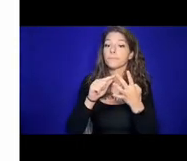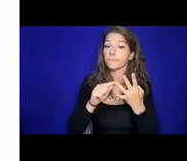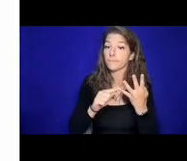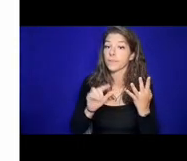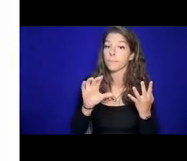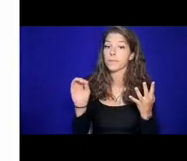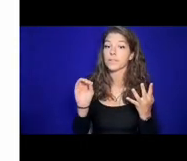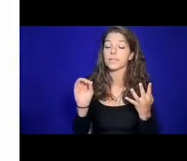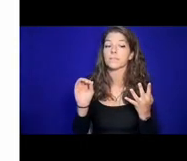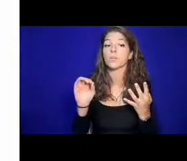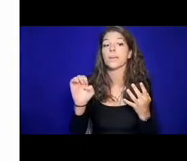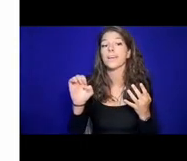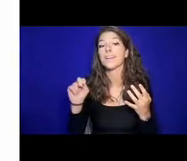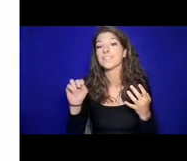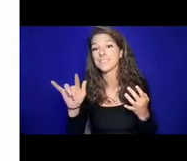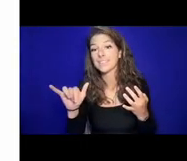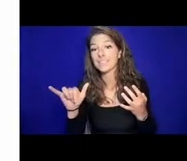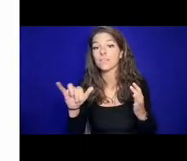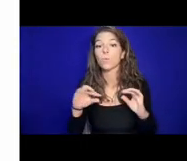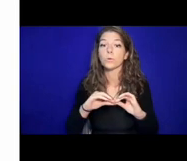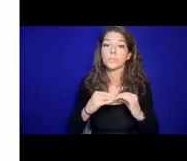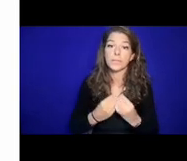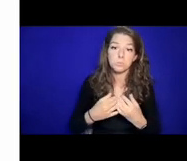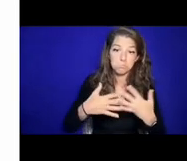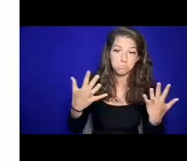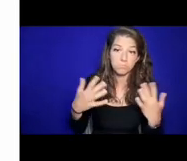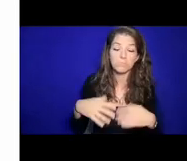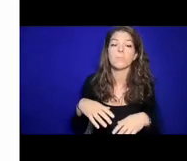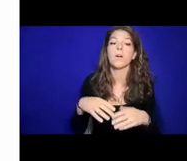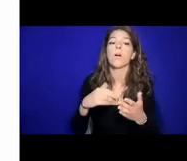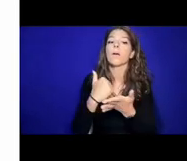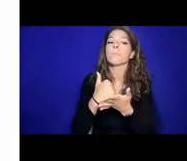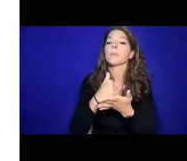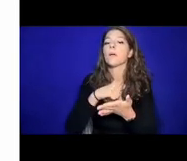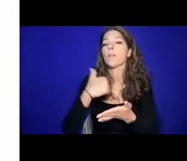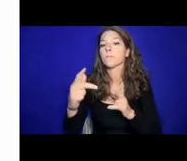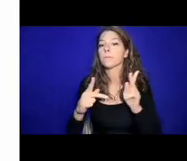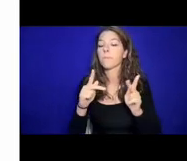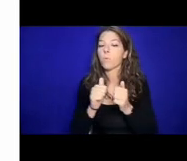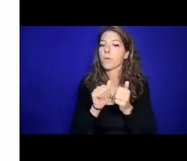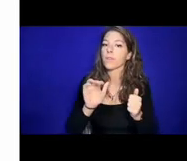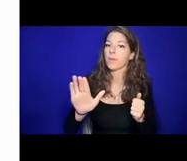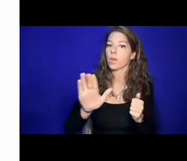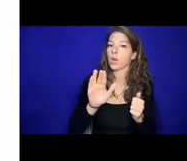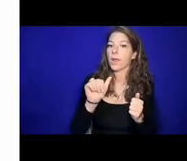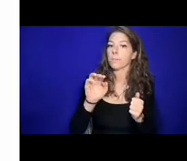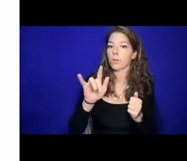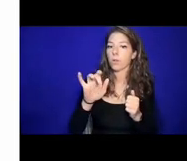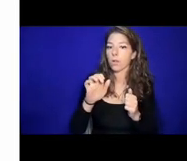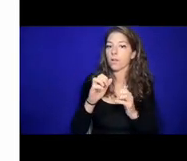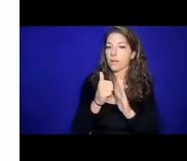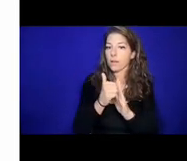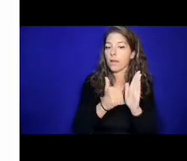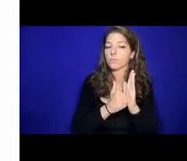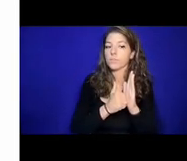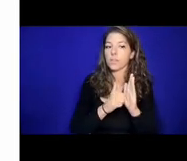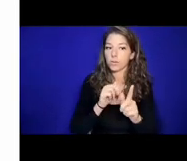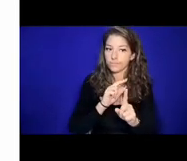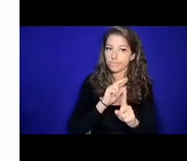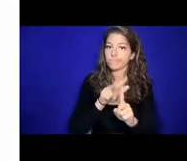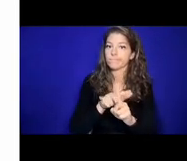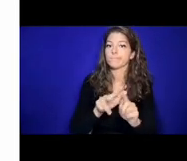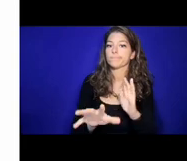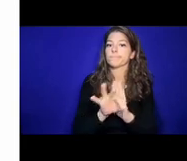companies or entities or organizations are assisting others with their ABLE accounts because they are